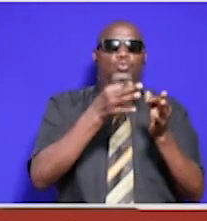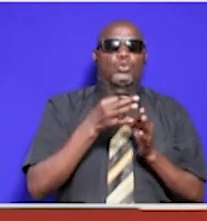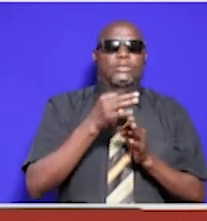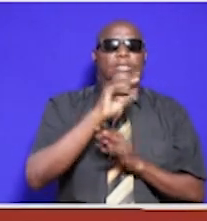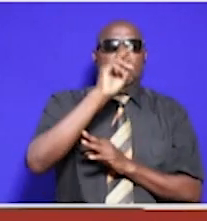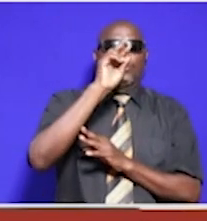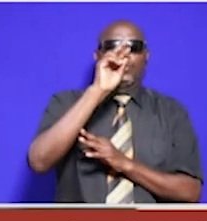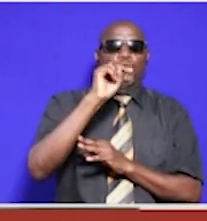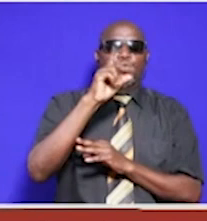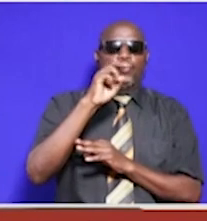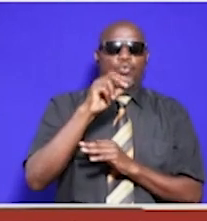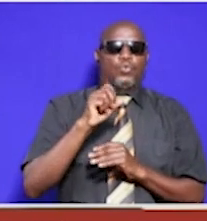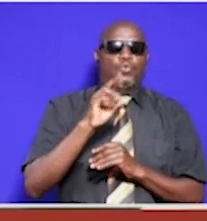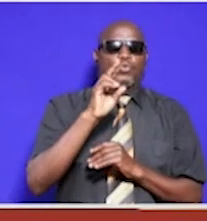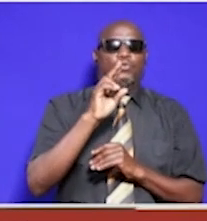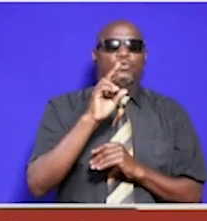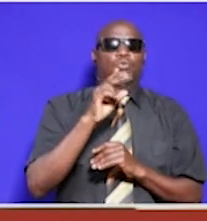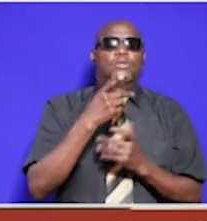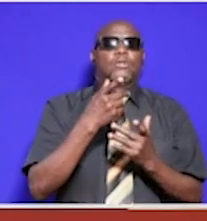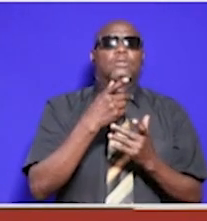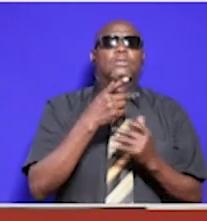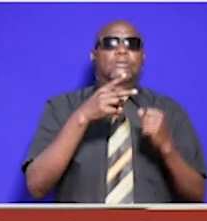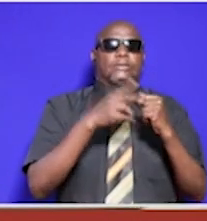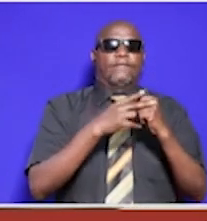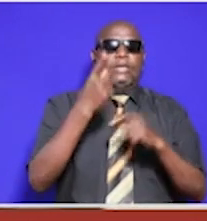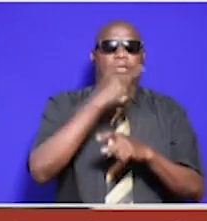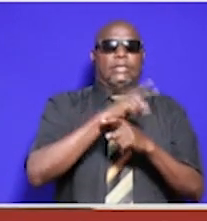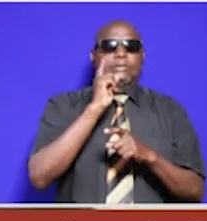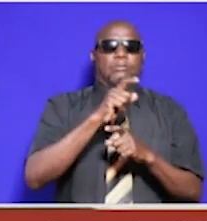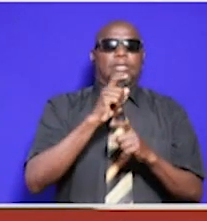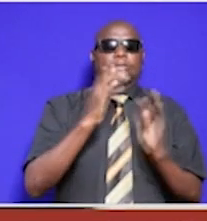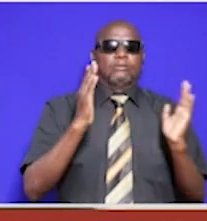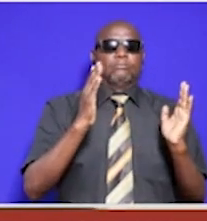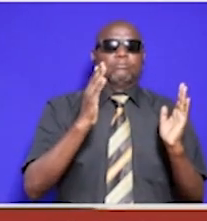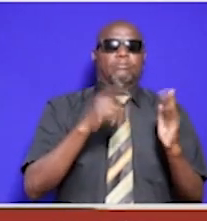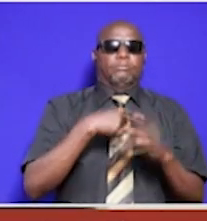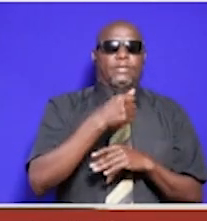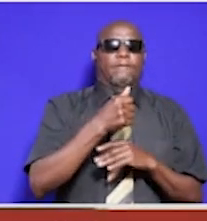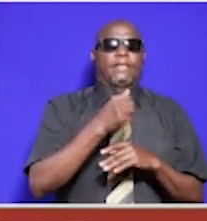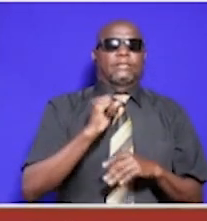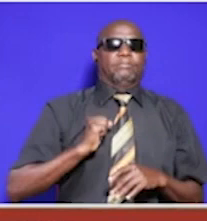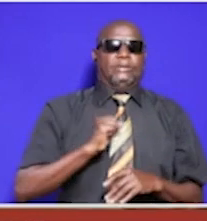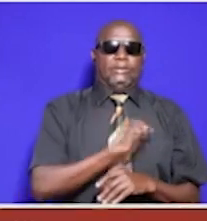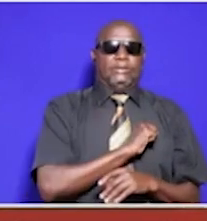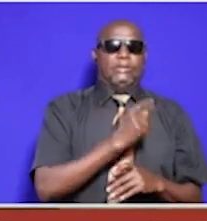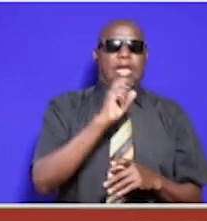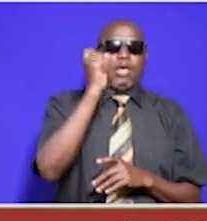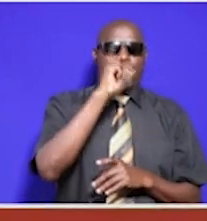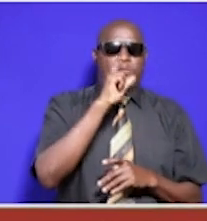hizo hazitatolewa katika muda wa siku saba. Usemi wake uliungwa mkono na seneta wa